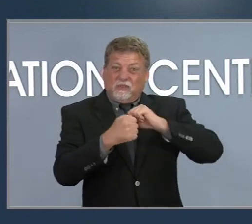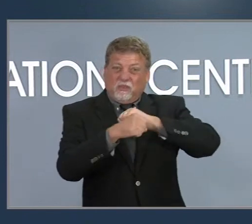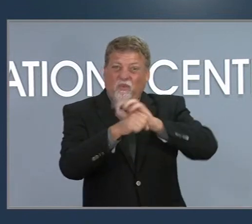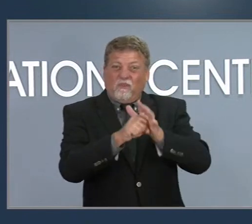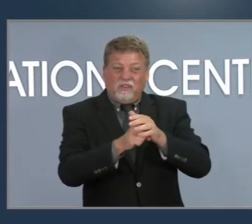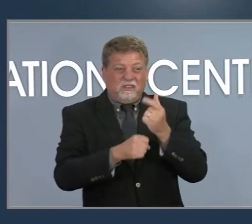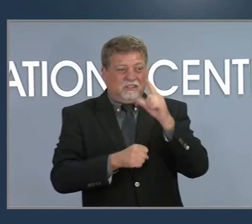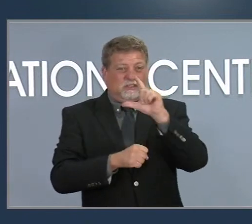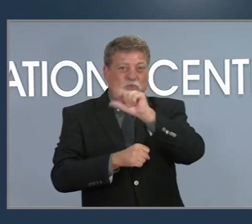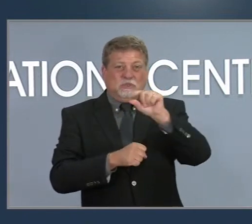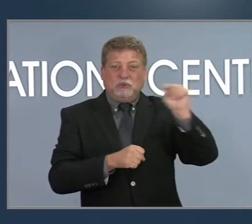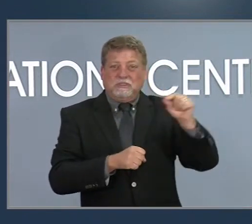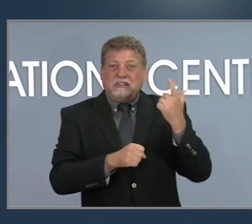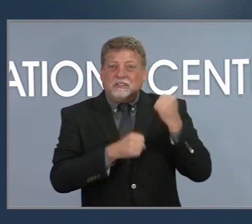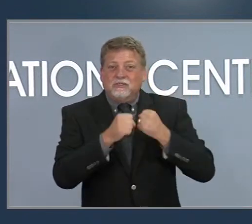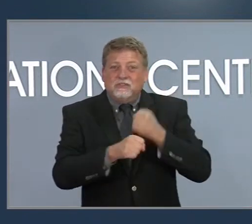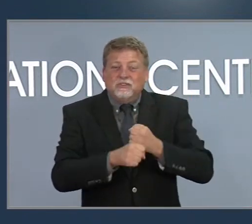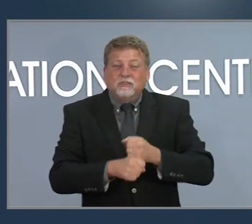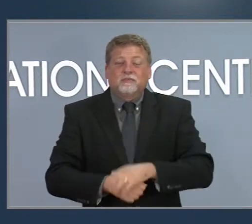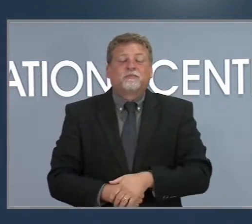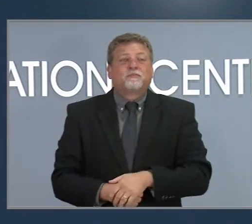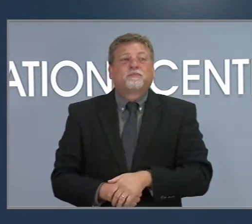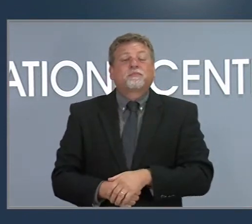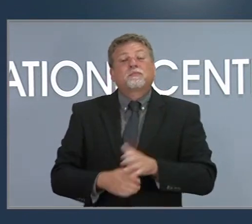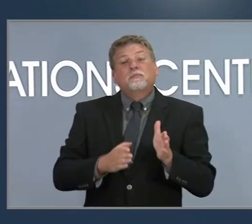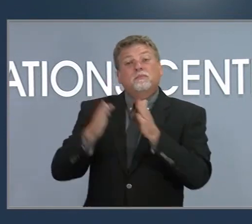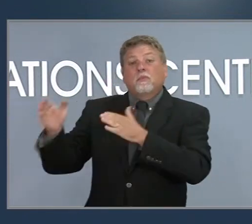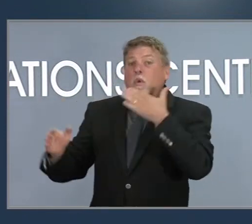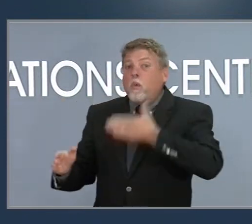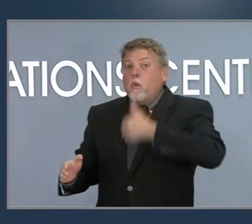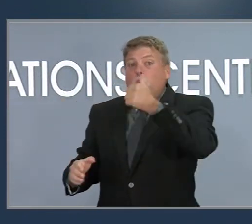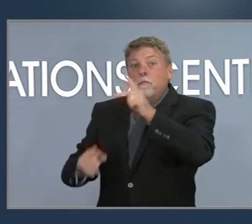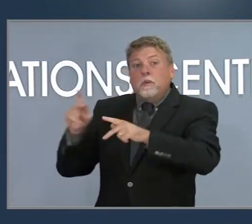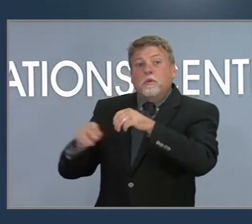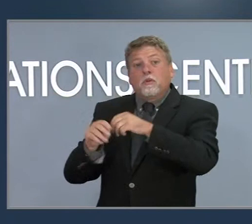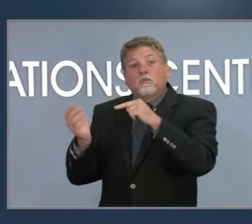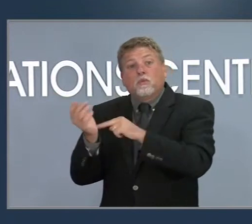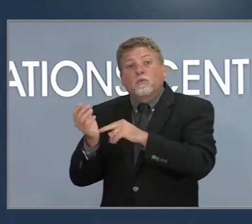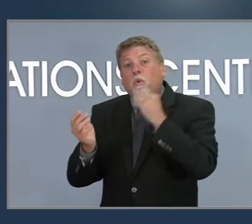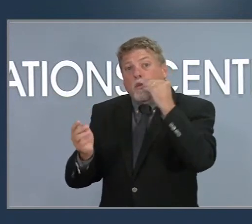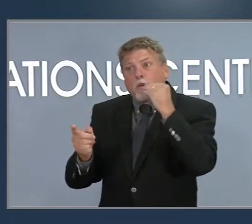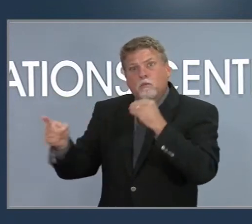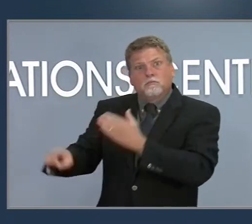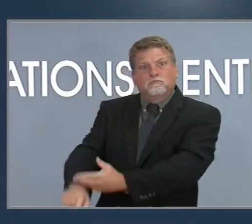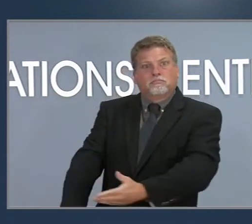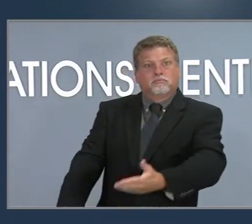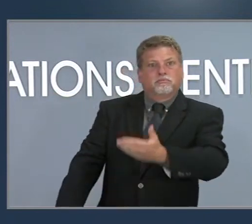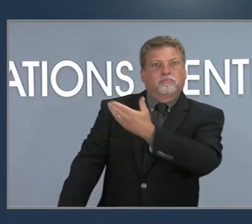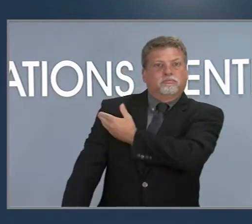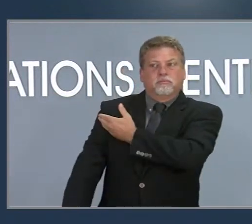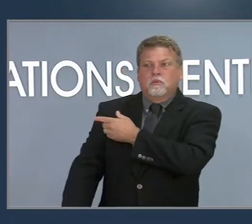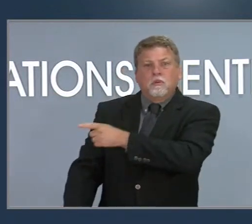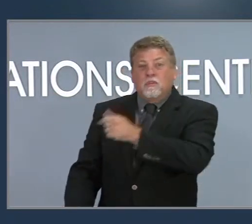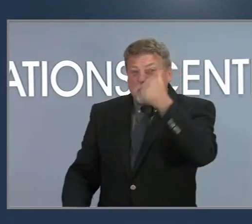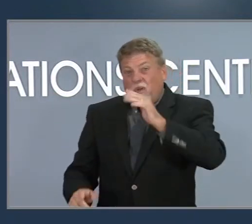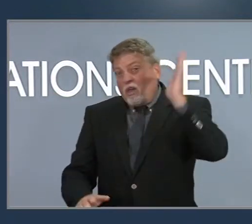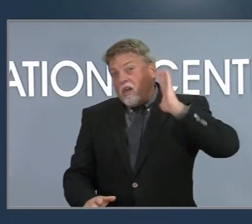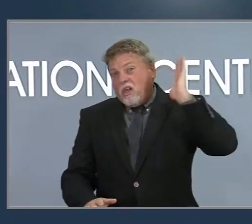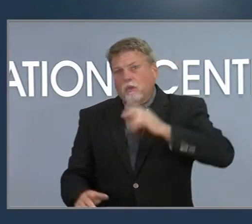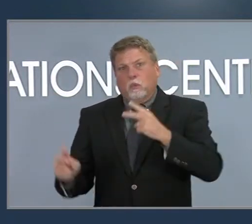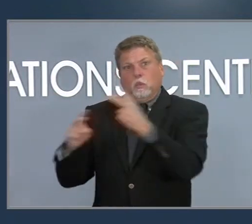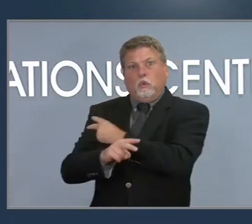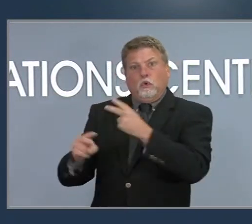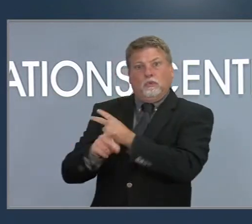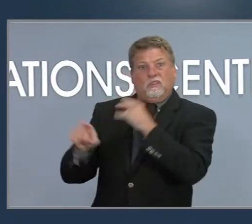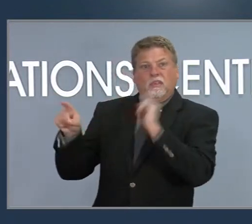of cases when it comes to our long-term care facilities. With more than 80% of most residents vaccinated,